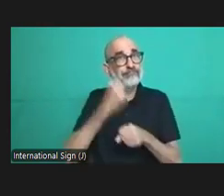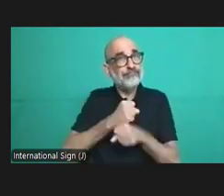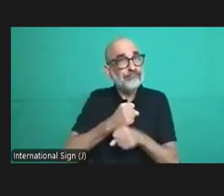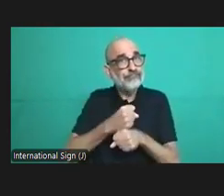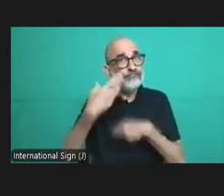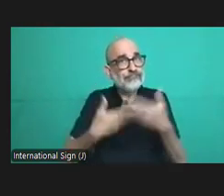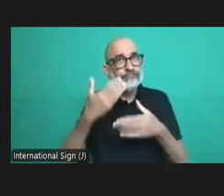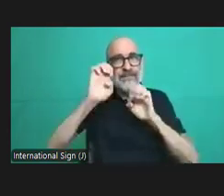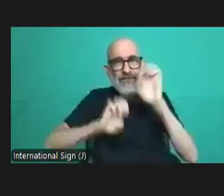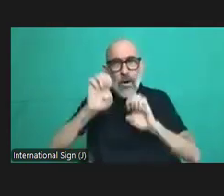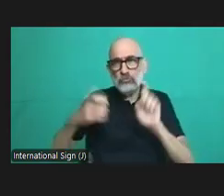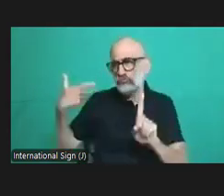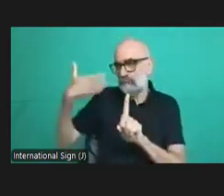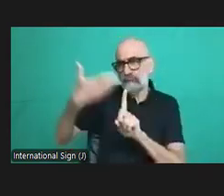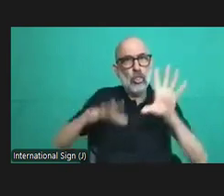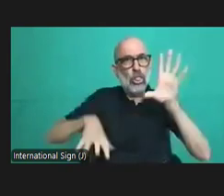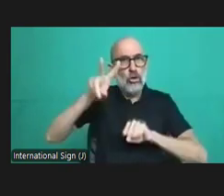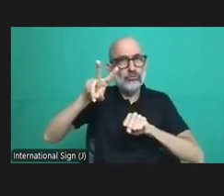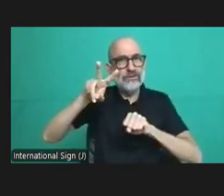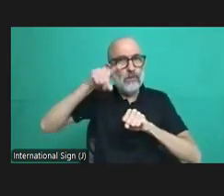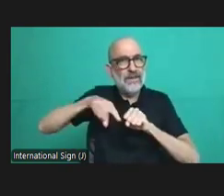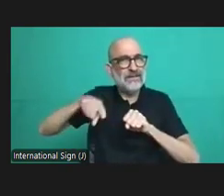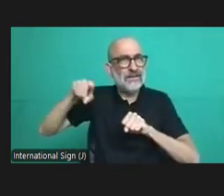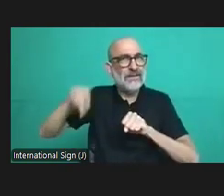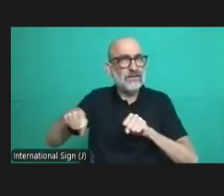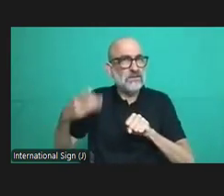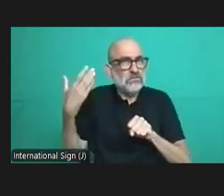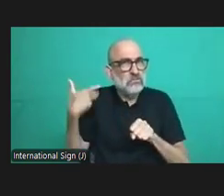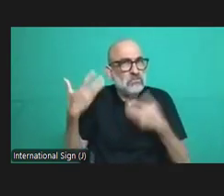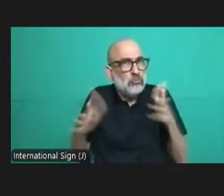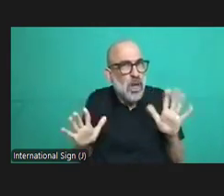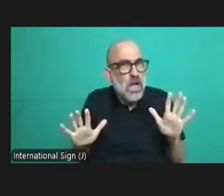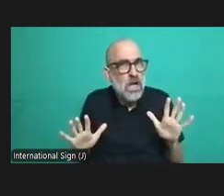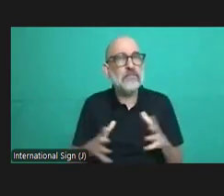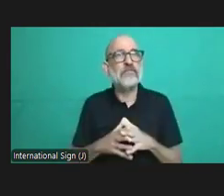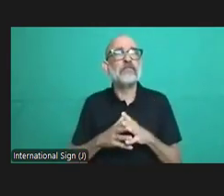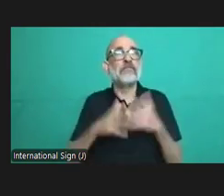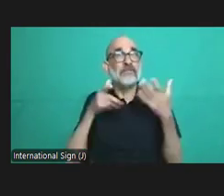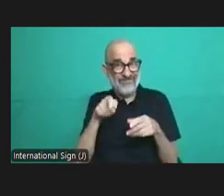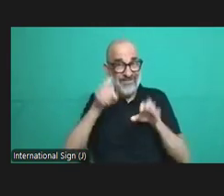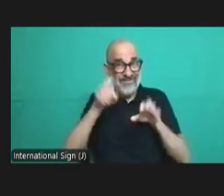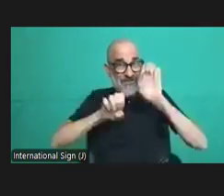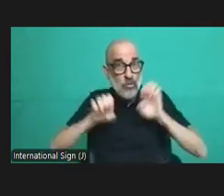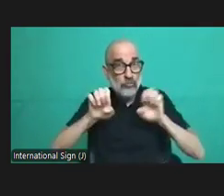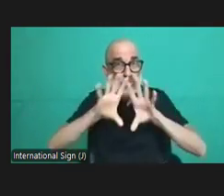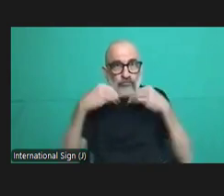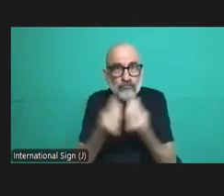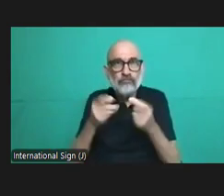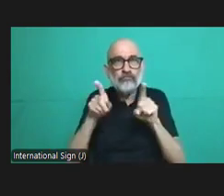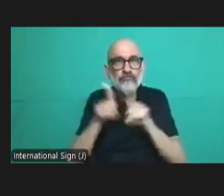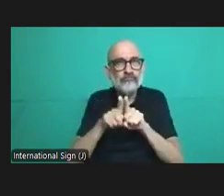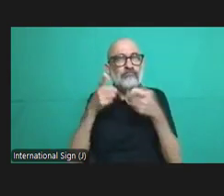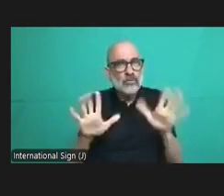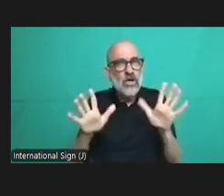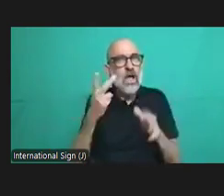this assessment was also accompanied and complemented by a work plan, a 5-year work plan for us as a